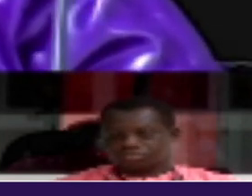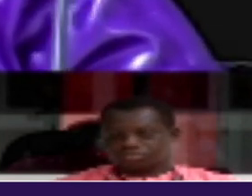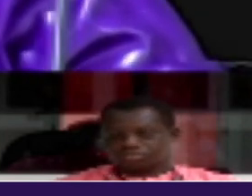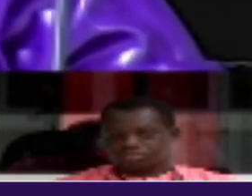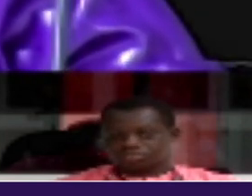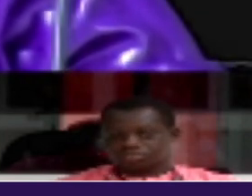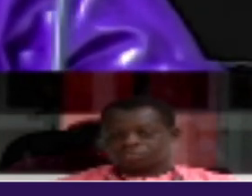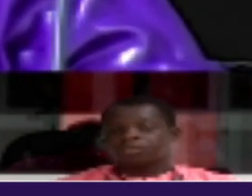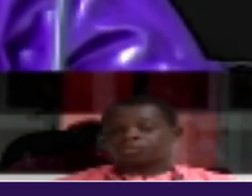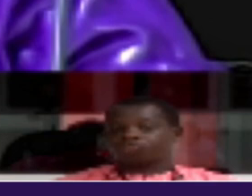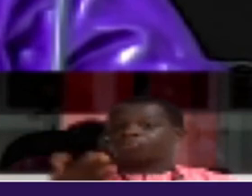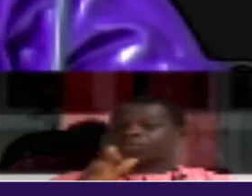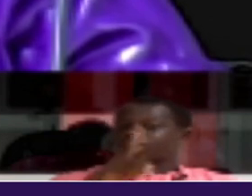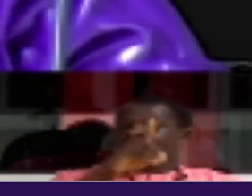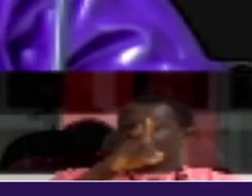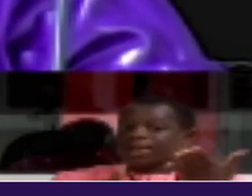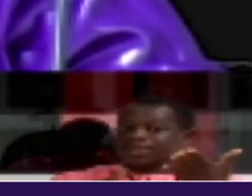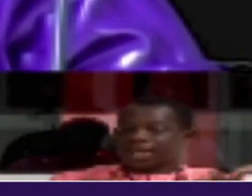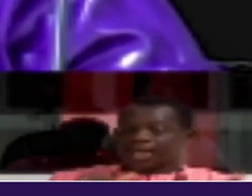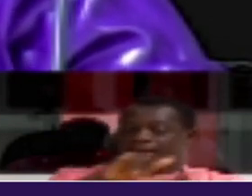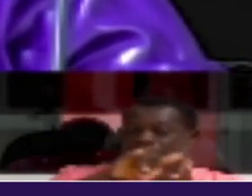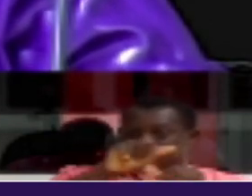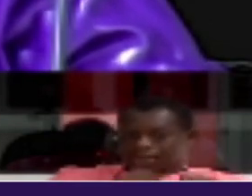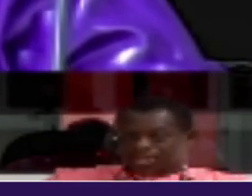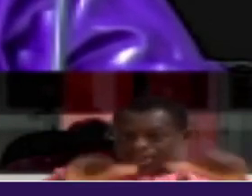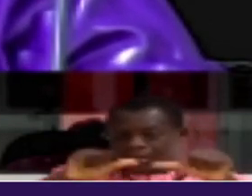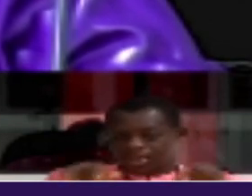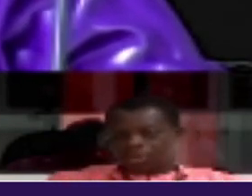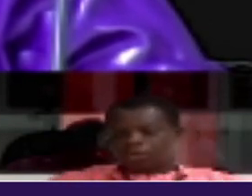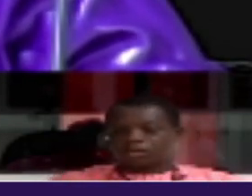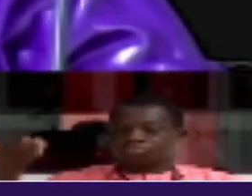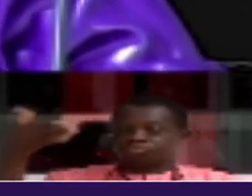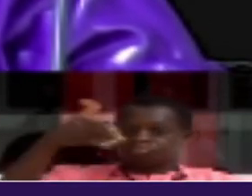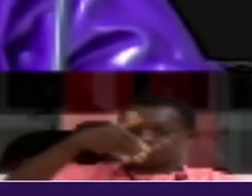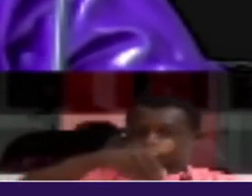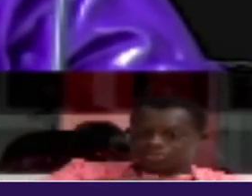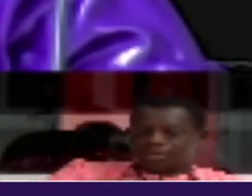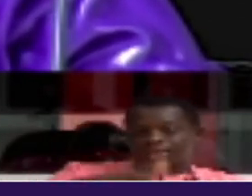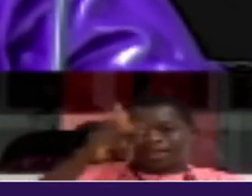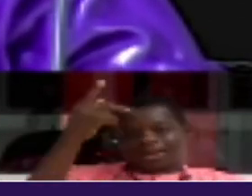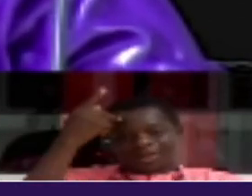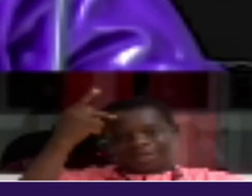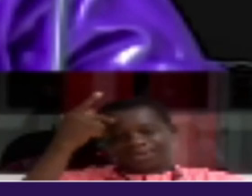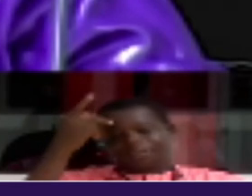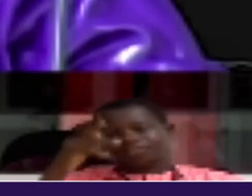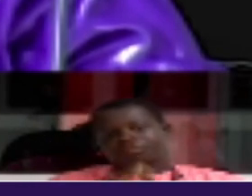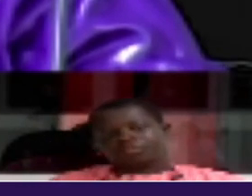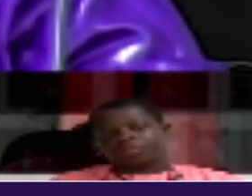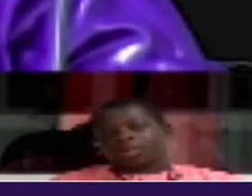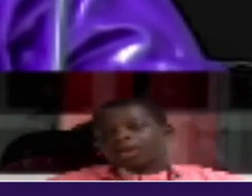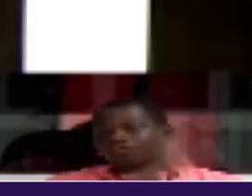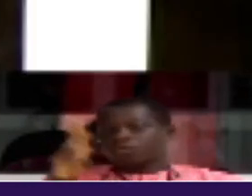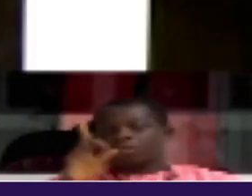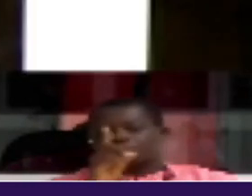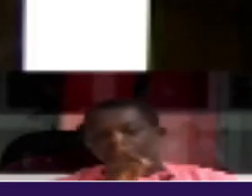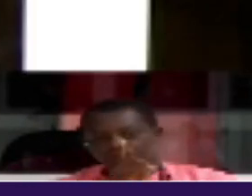that part of the airport where you were until you arrived at Kanilai? There was no